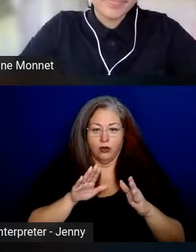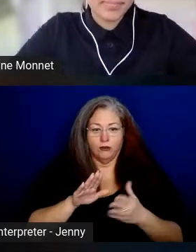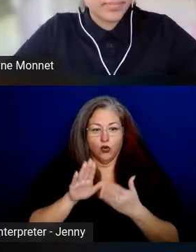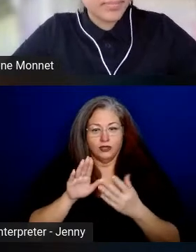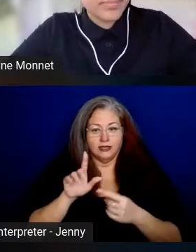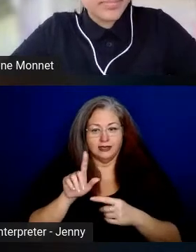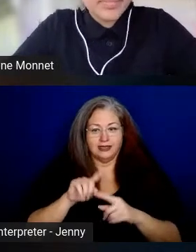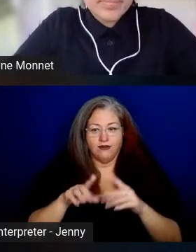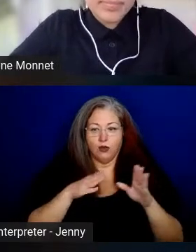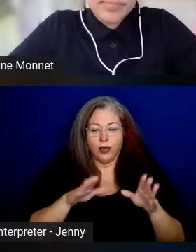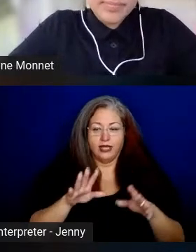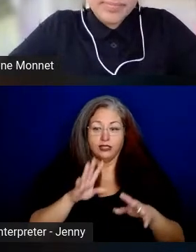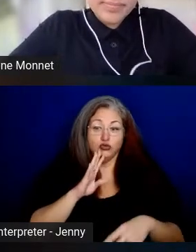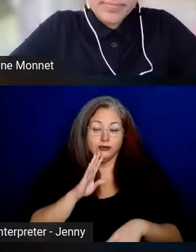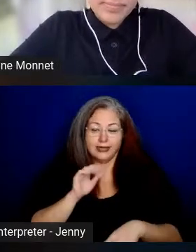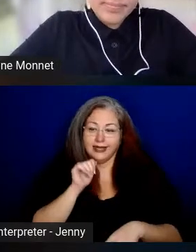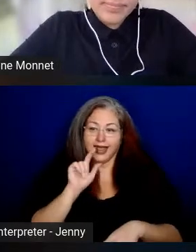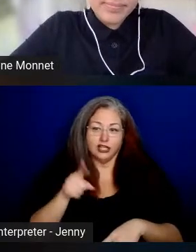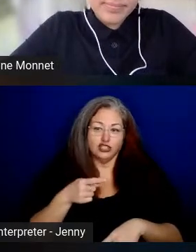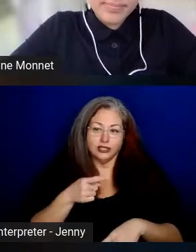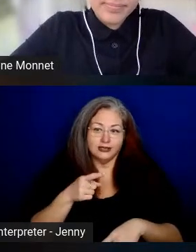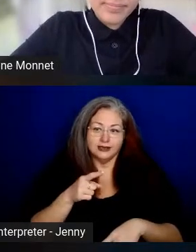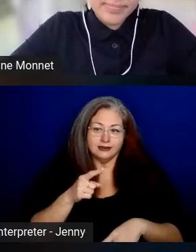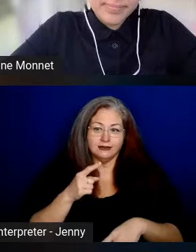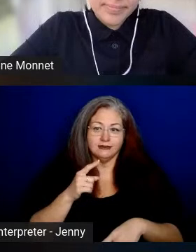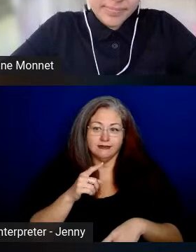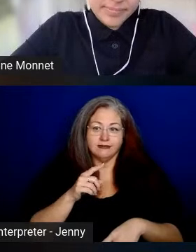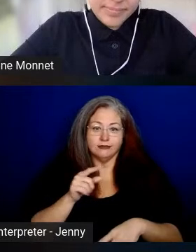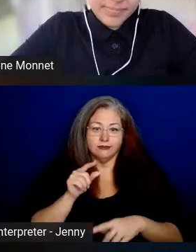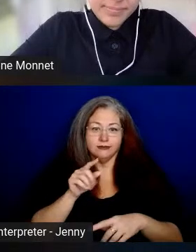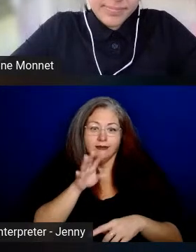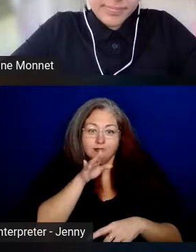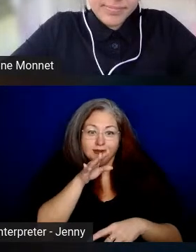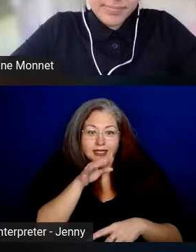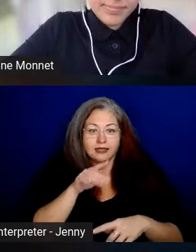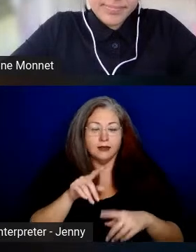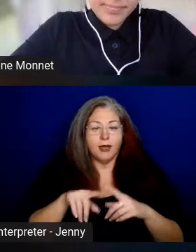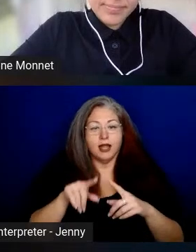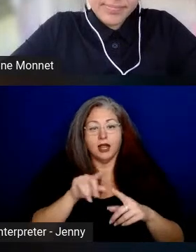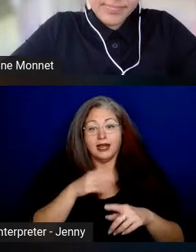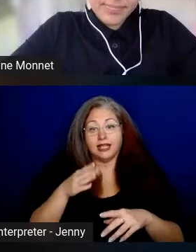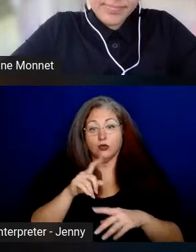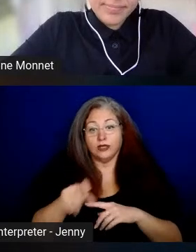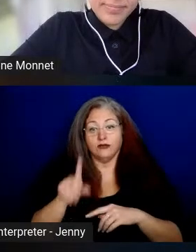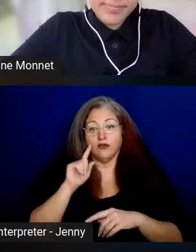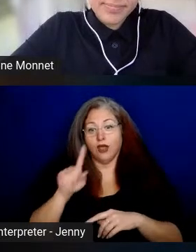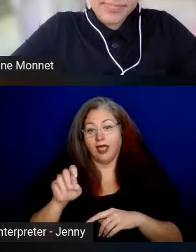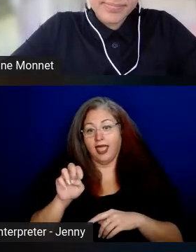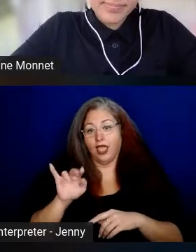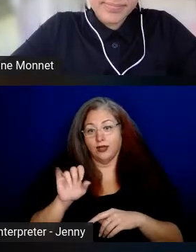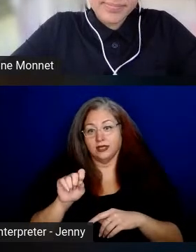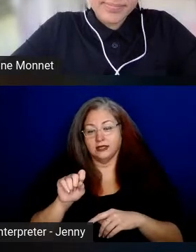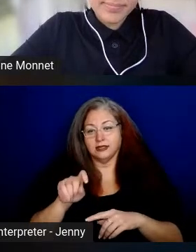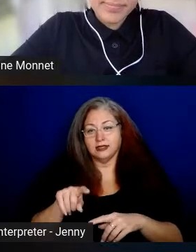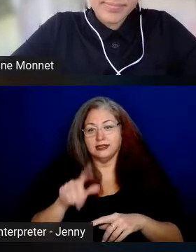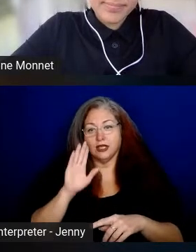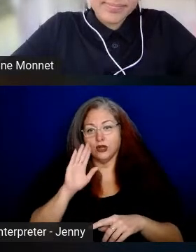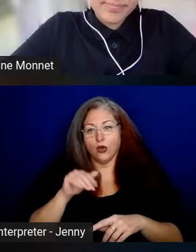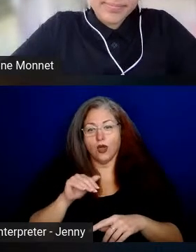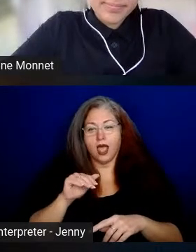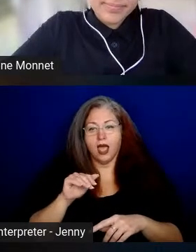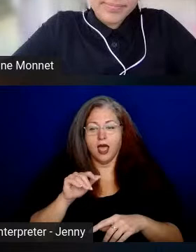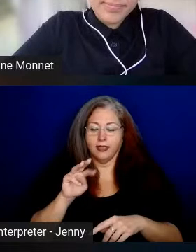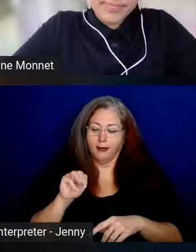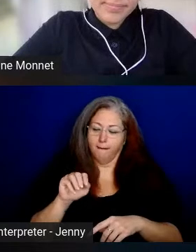different ways of speaking. My question is for Eris. the power of our matriarchs